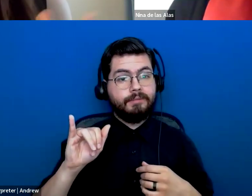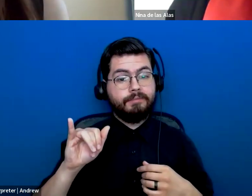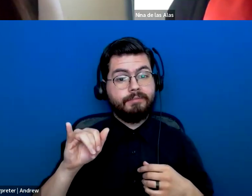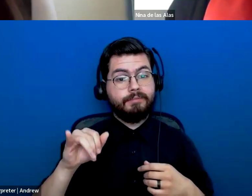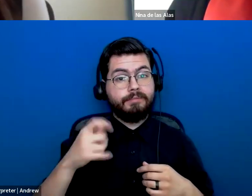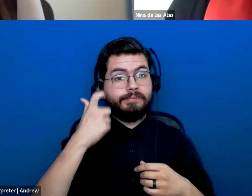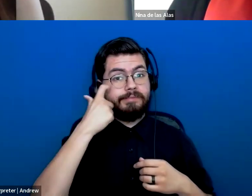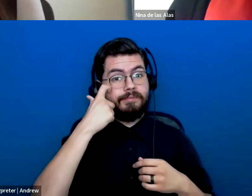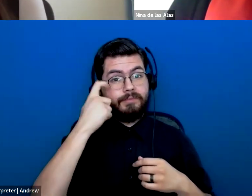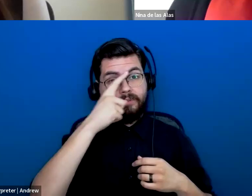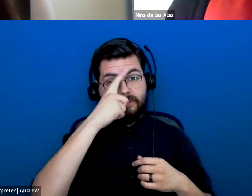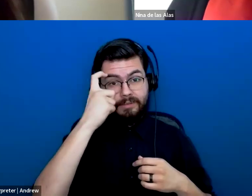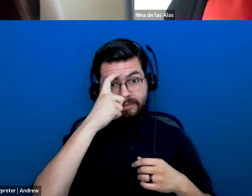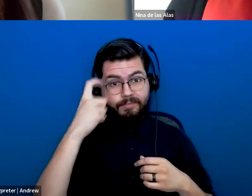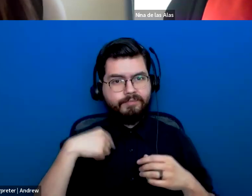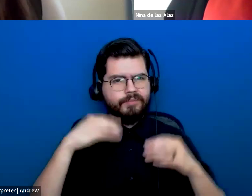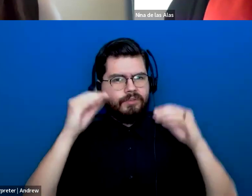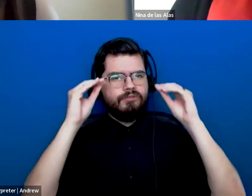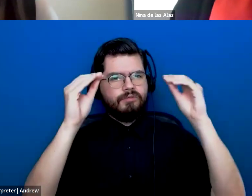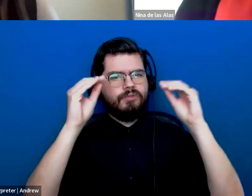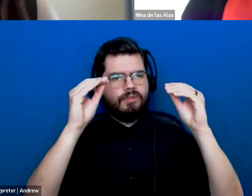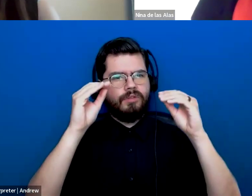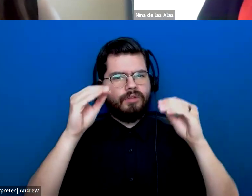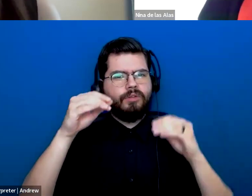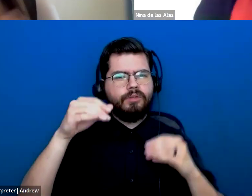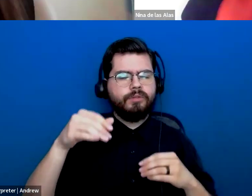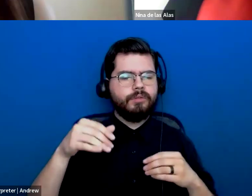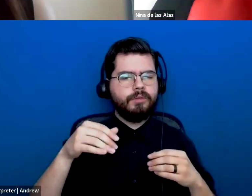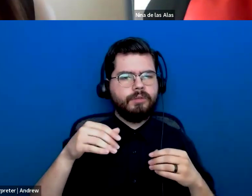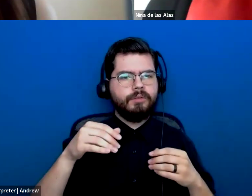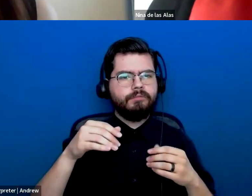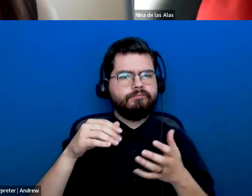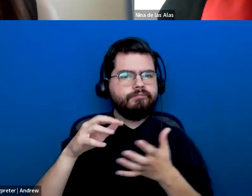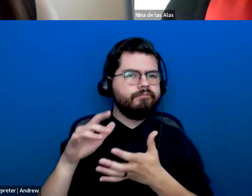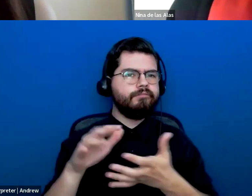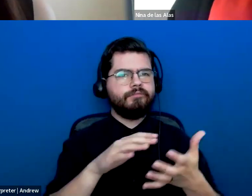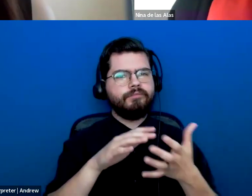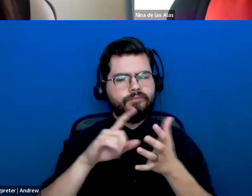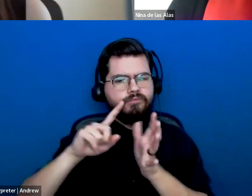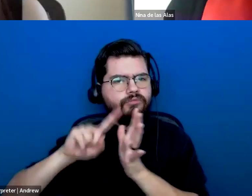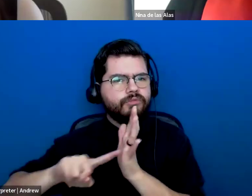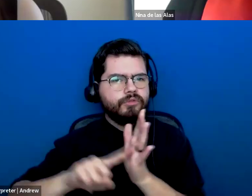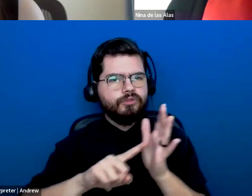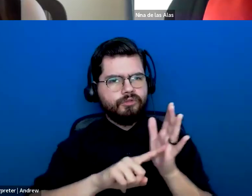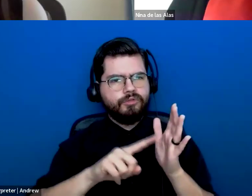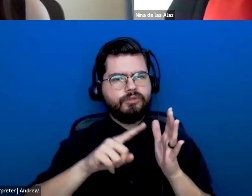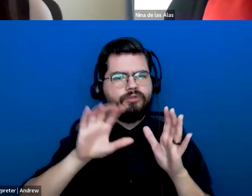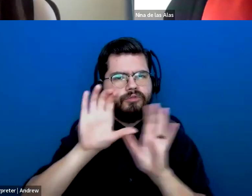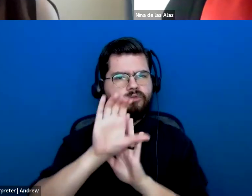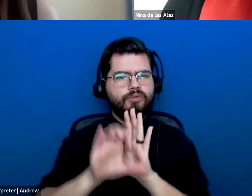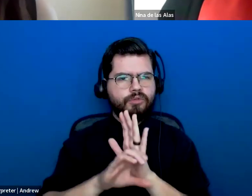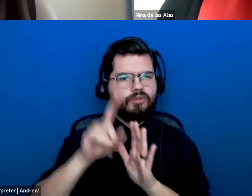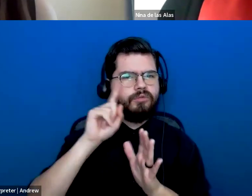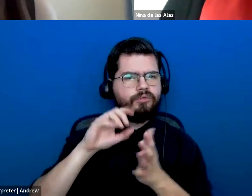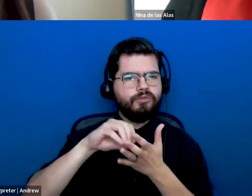summer I taught quantitative courses for graduate students, and I encourage students to use AI tools like